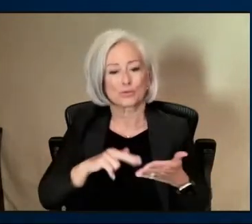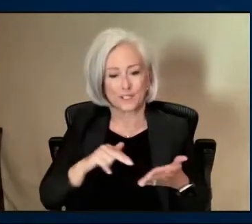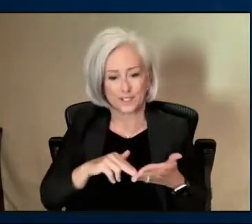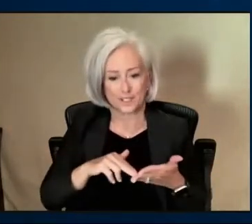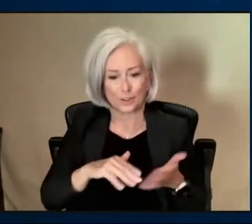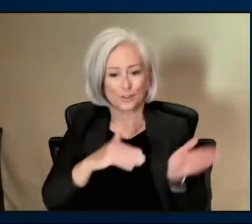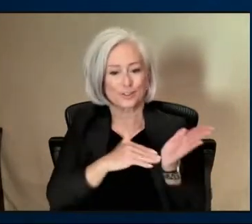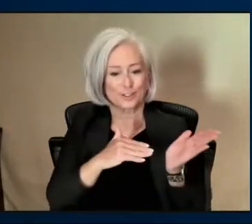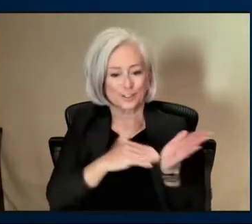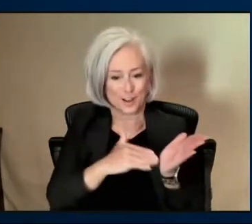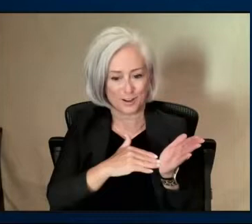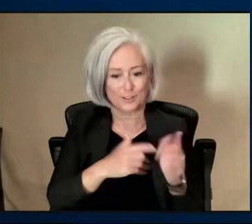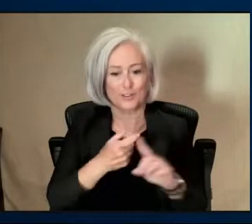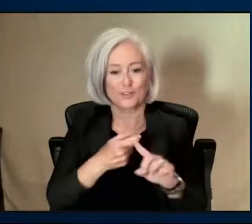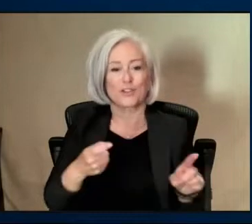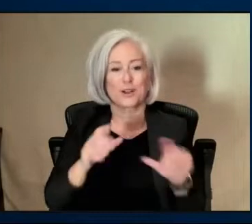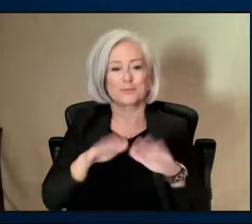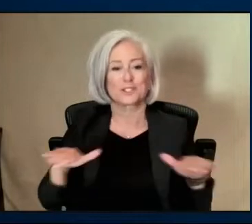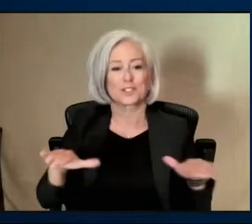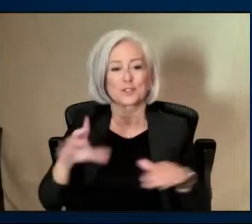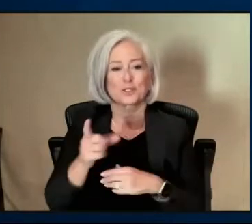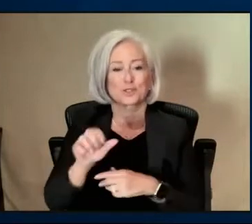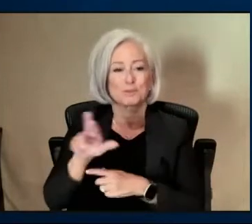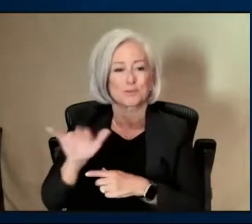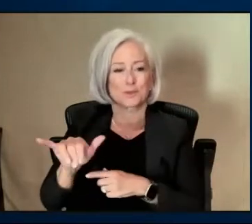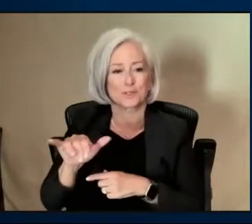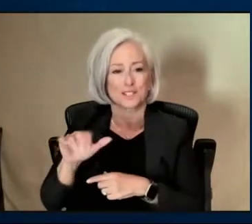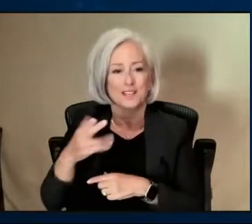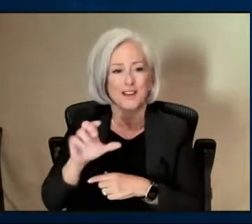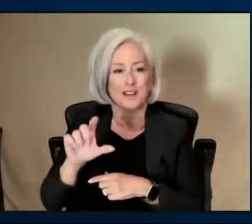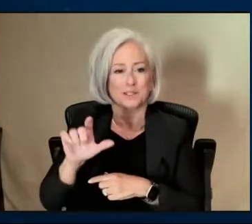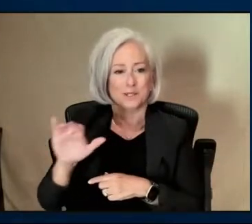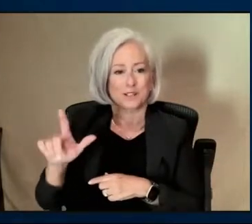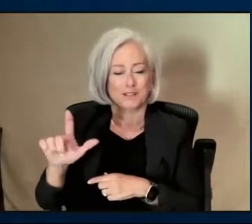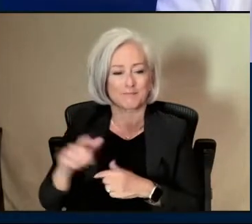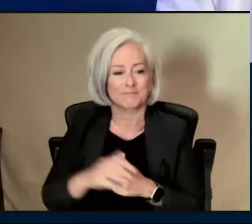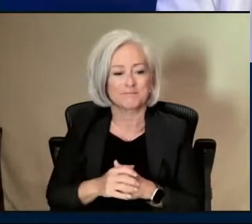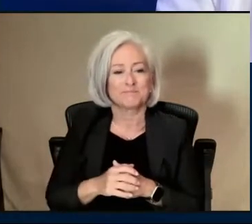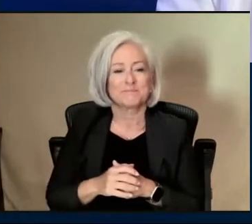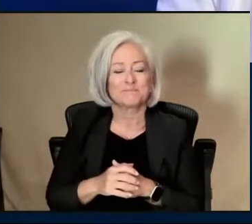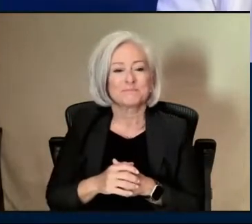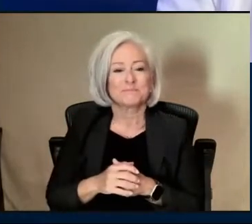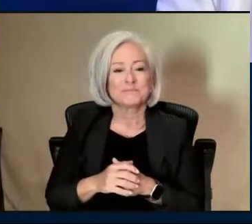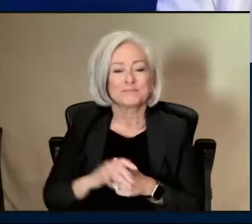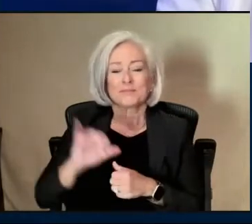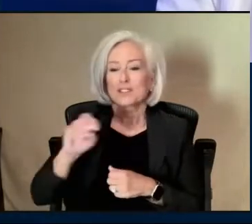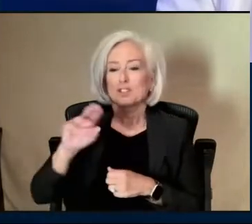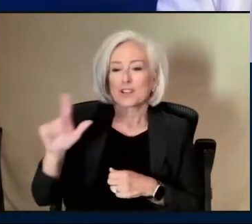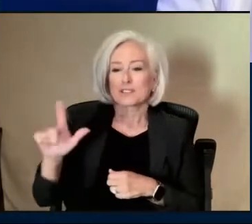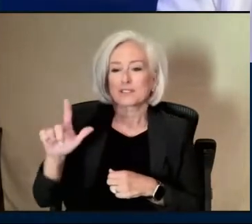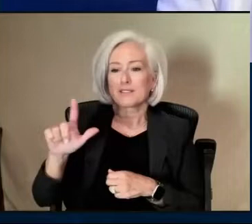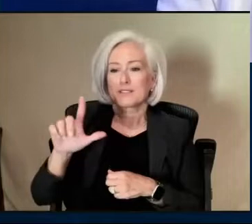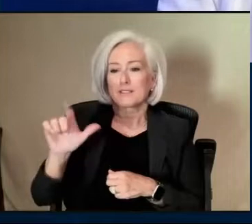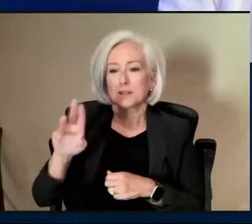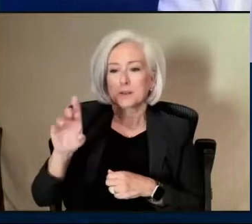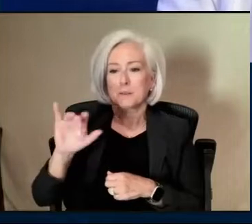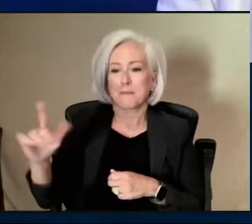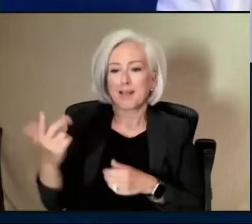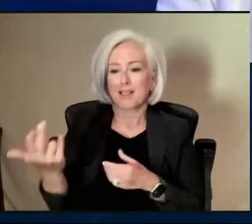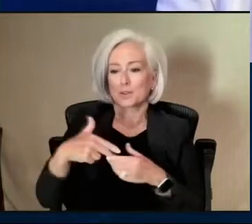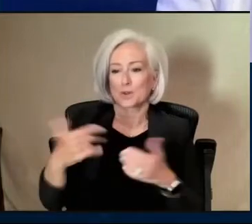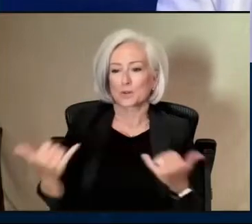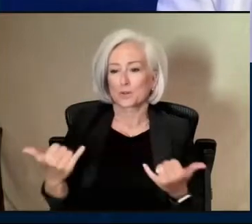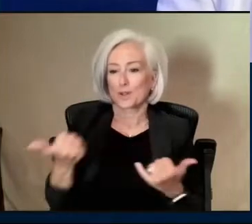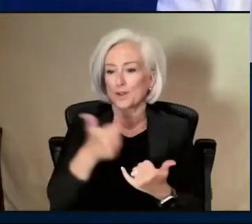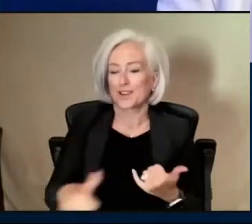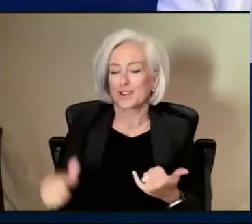Hospital. Welcome, Chris. But first, Jessica Lavelle joins us. Do we have any reporter questions